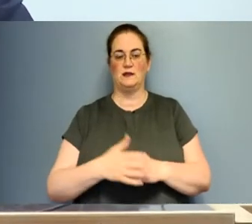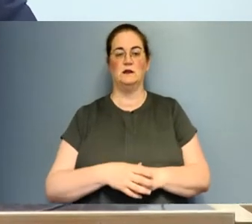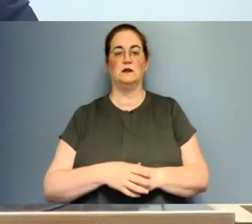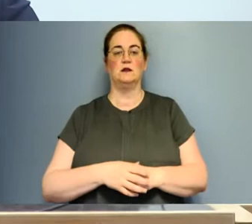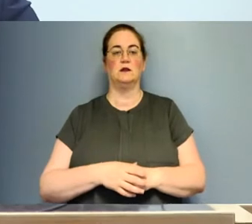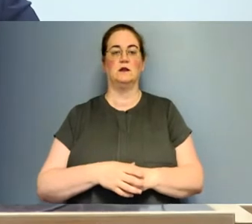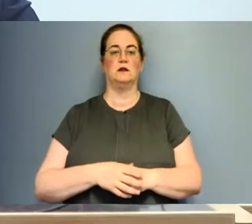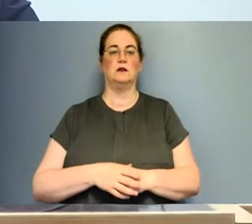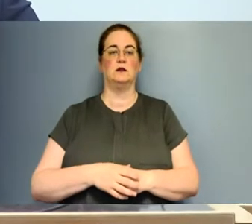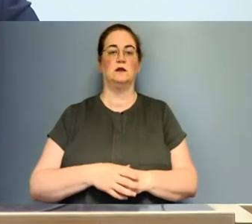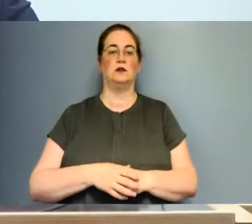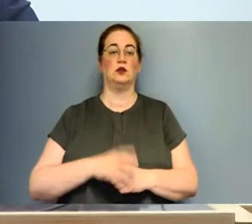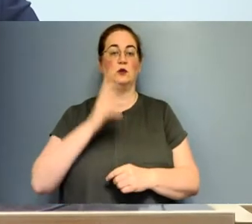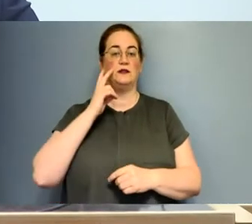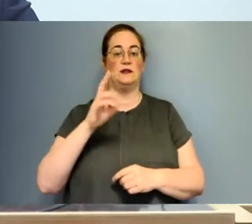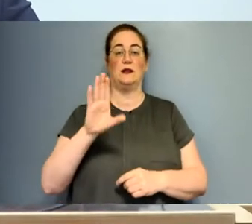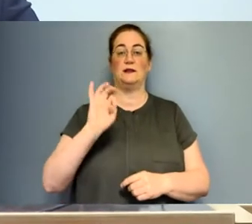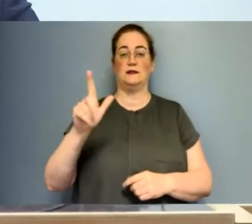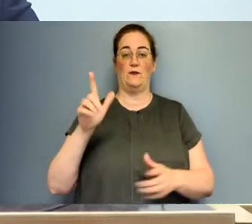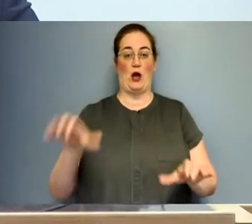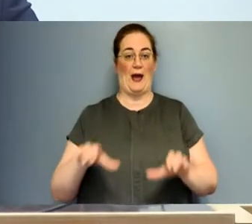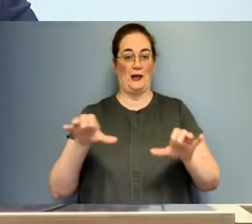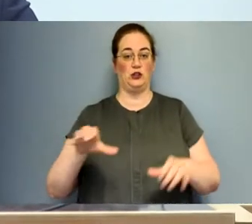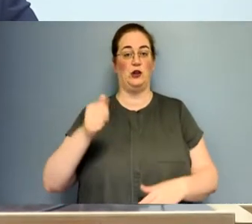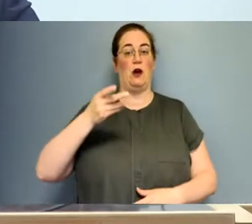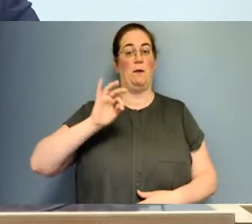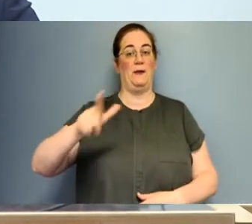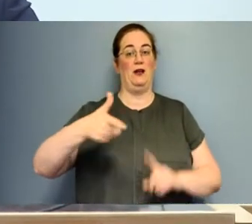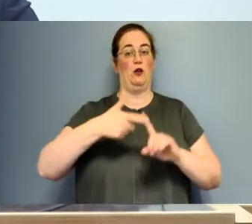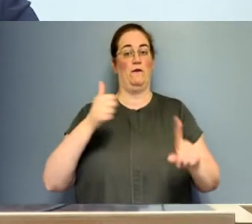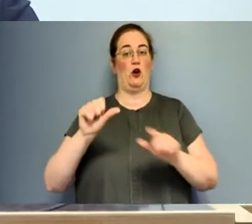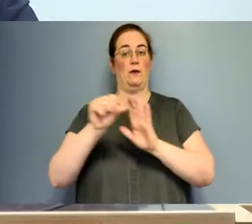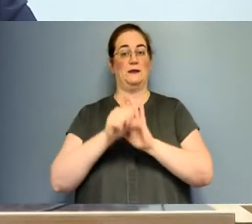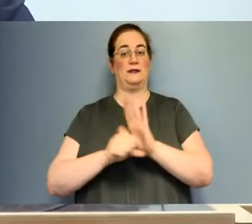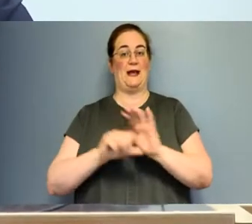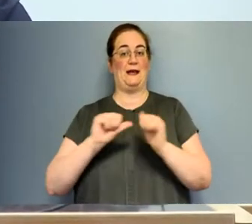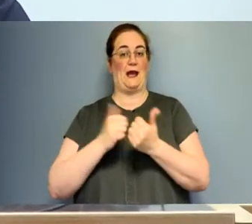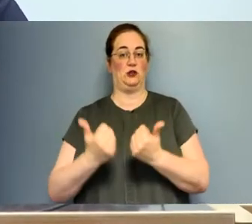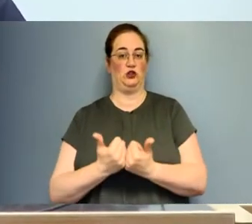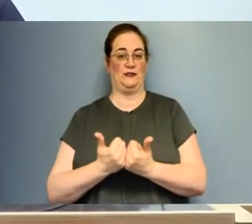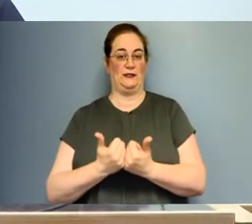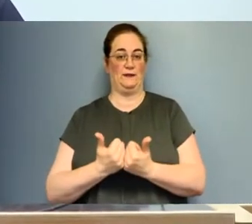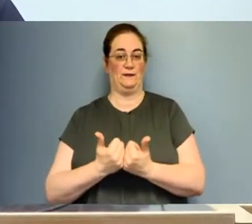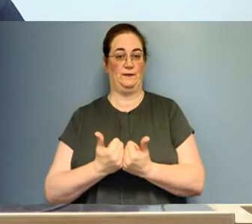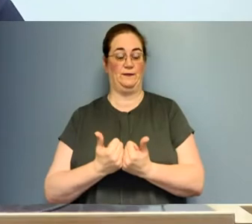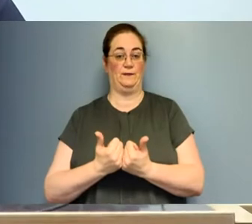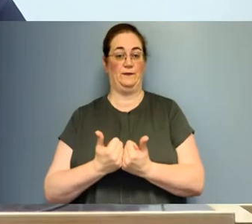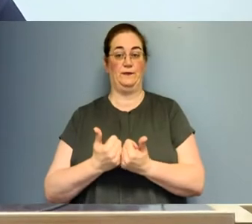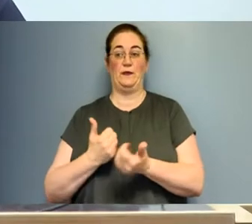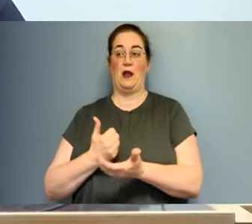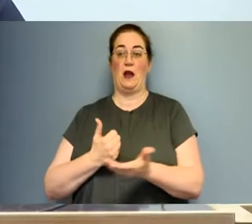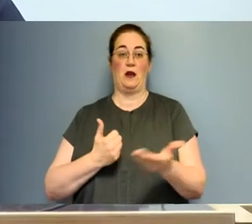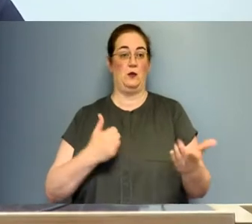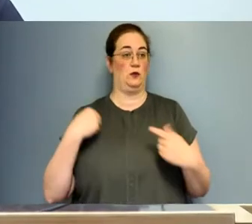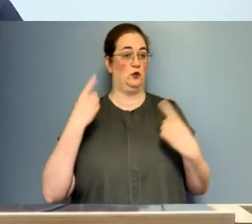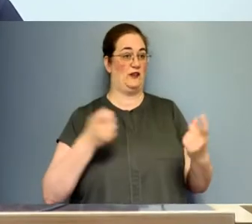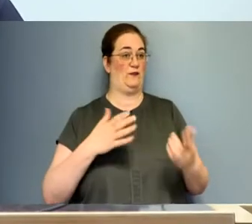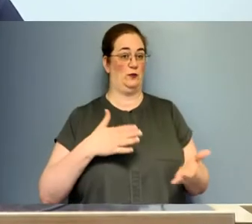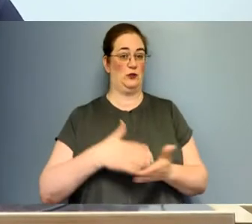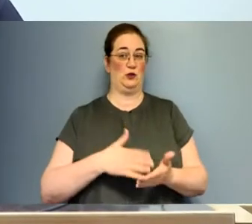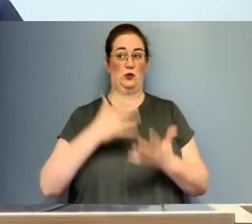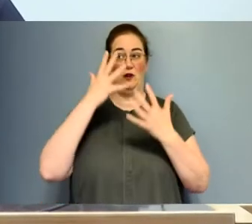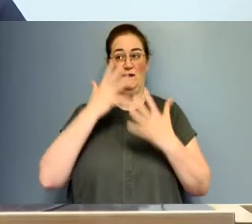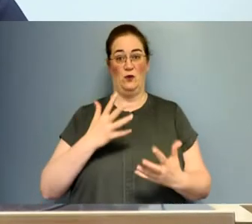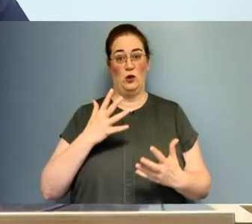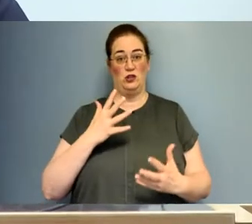see the words civil action, appeal from state agency. And anyone who's ever been sued, and unfortunately